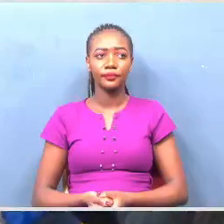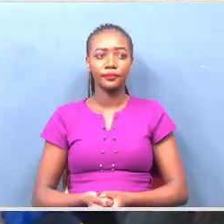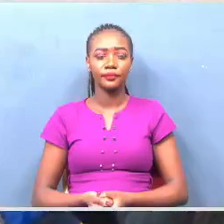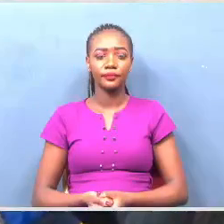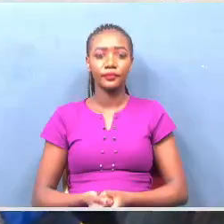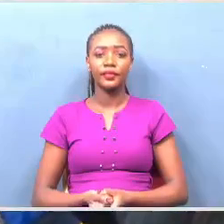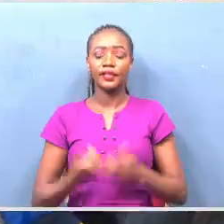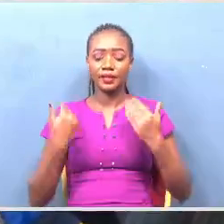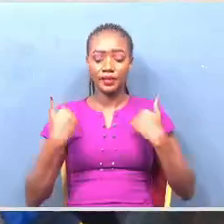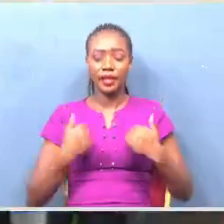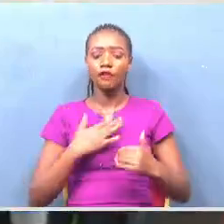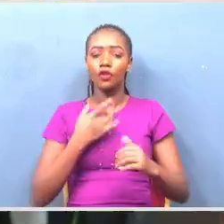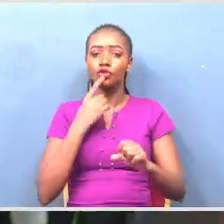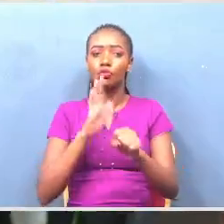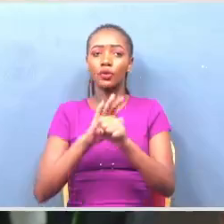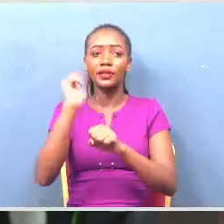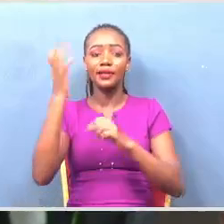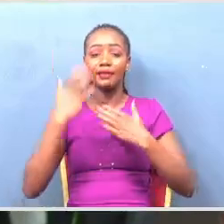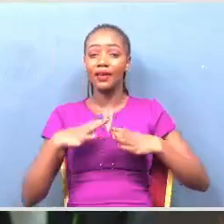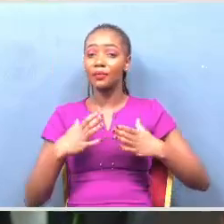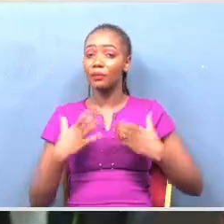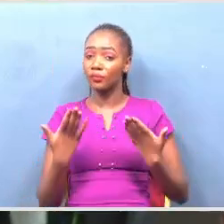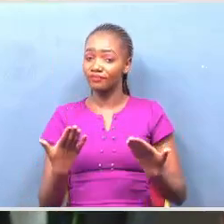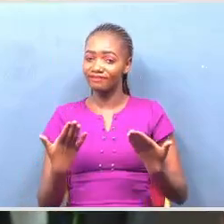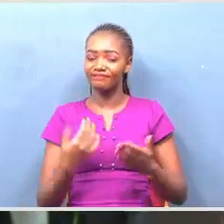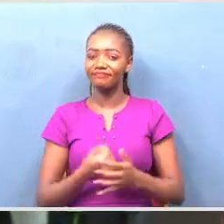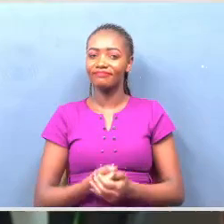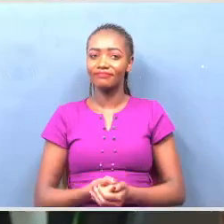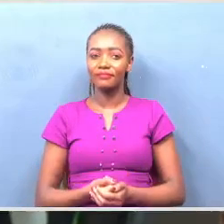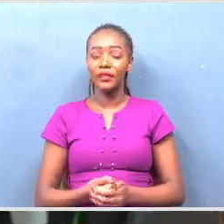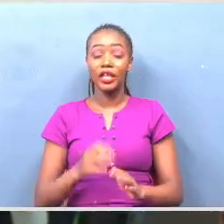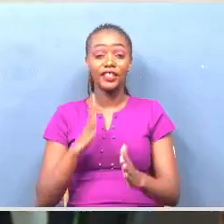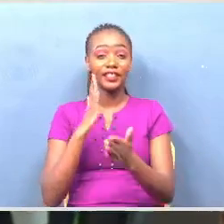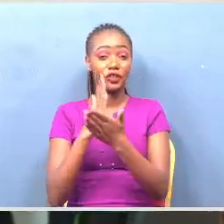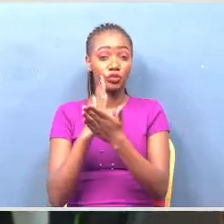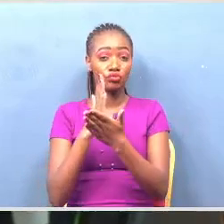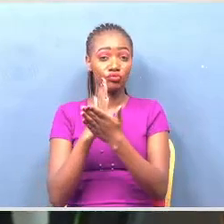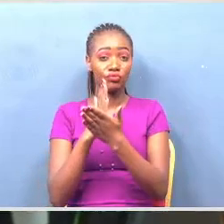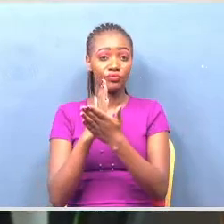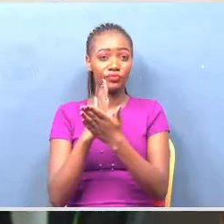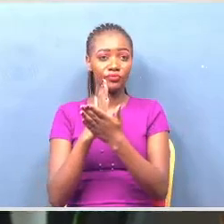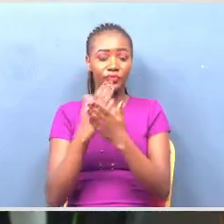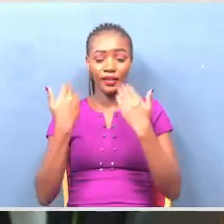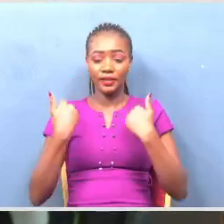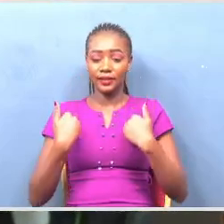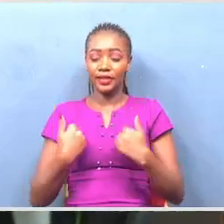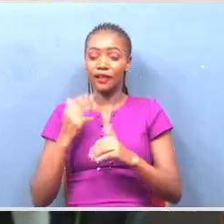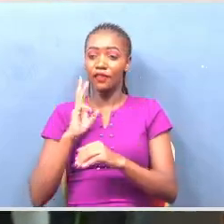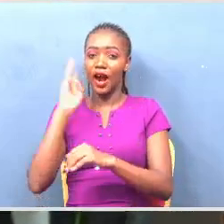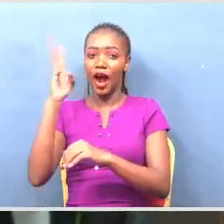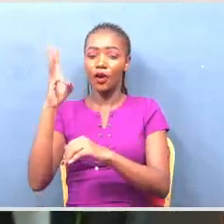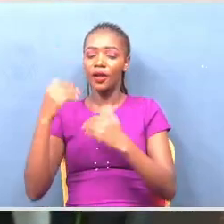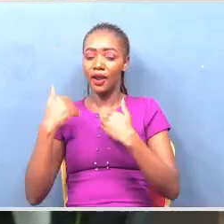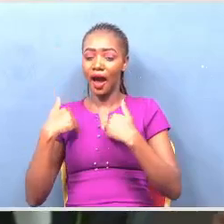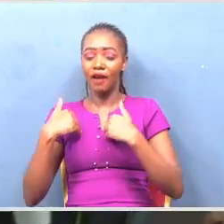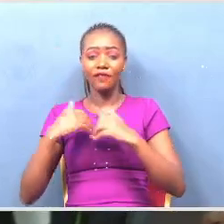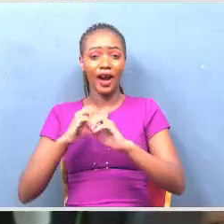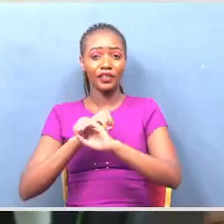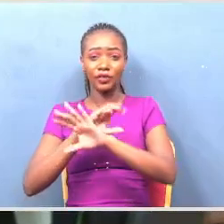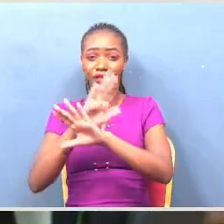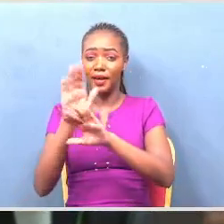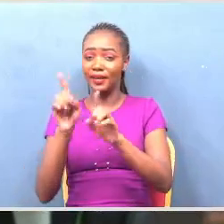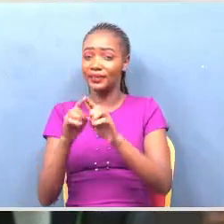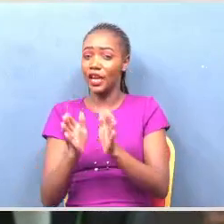I want to promise the people of Kenya that I will run a transparent,